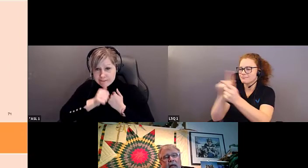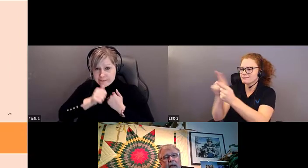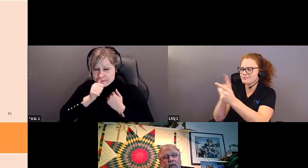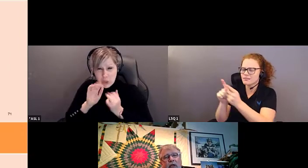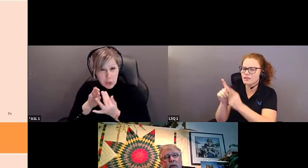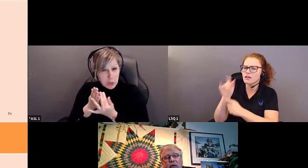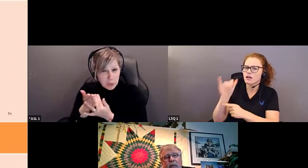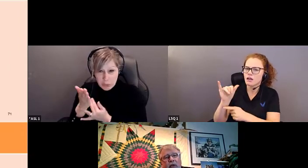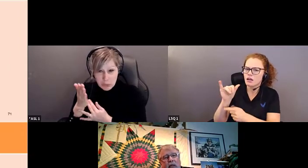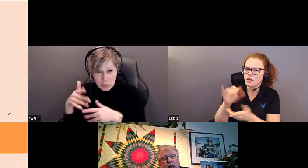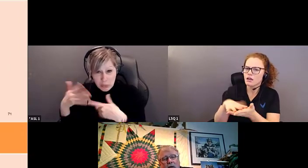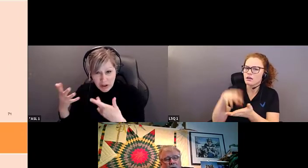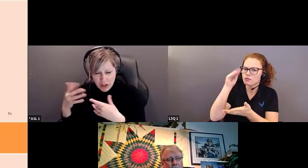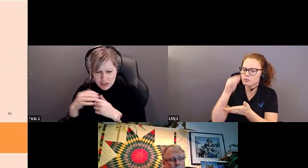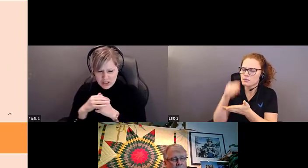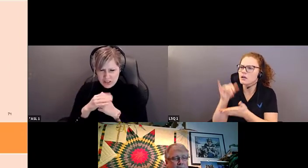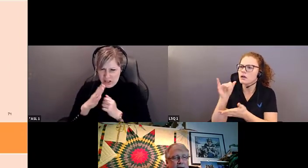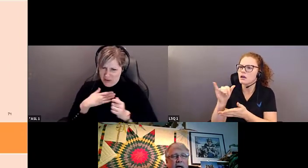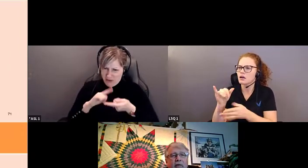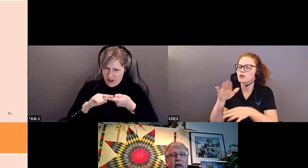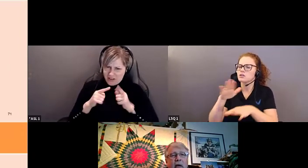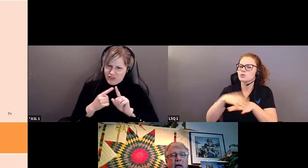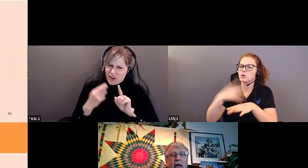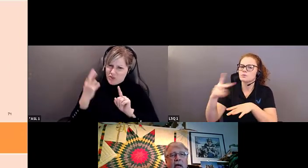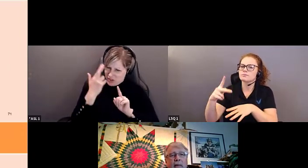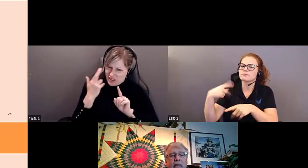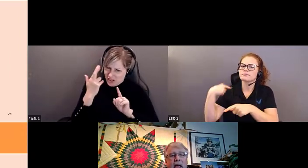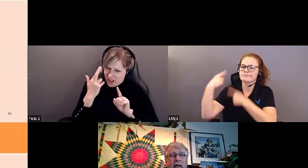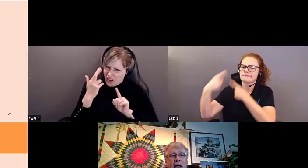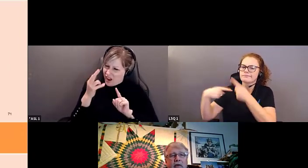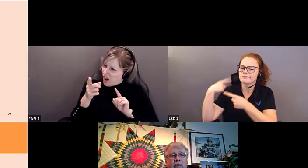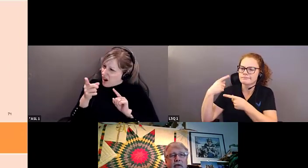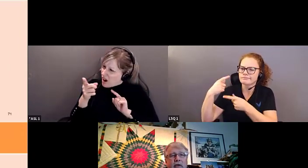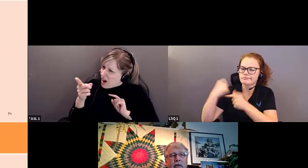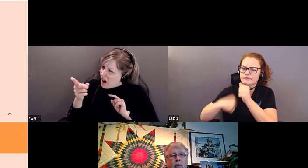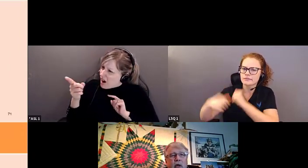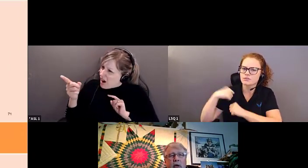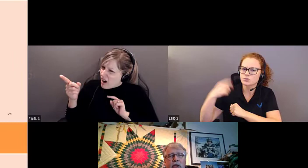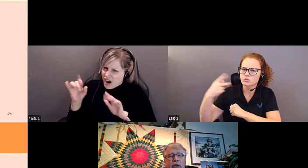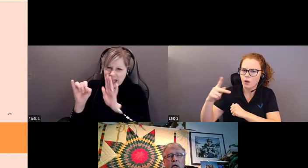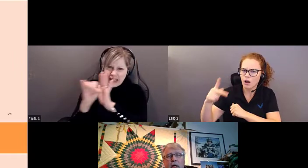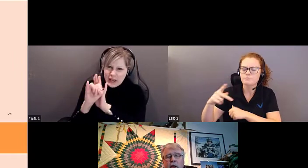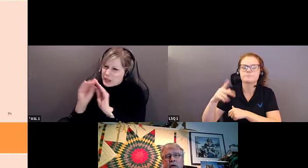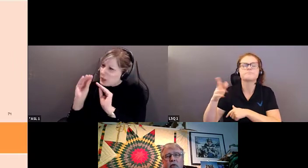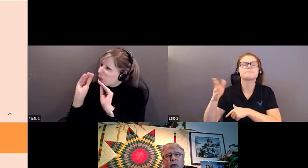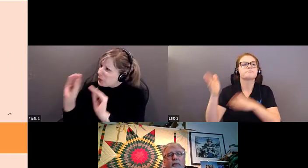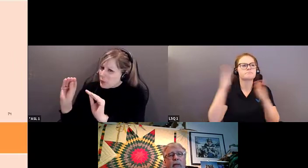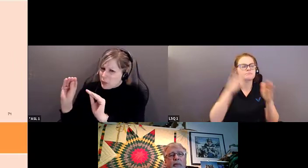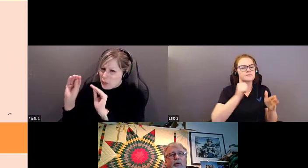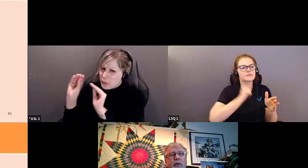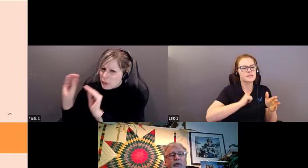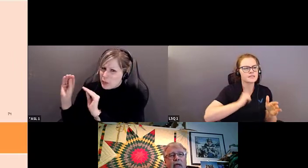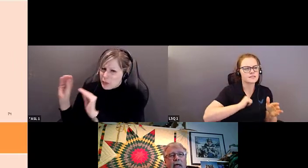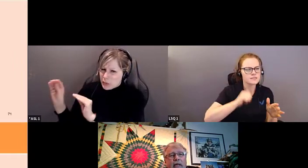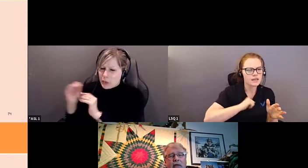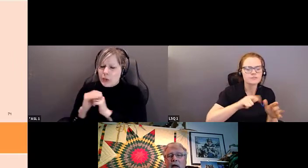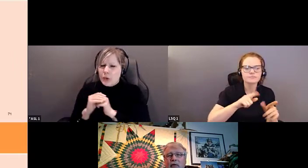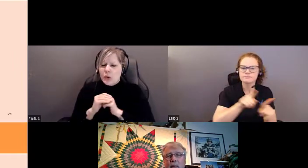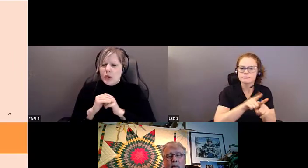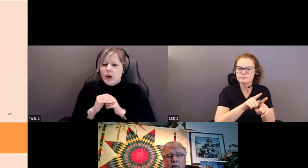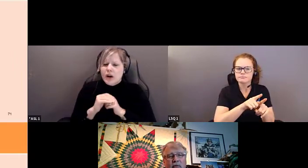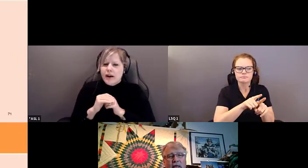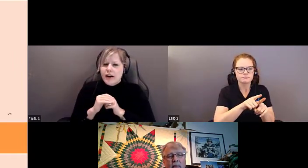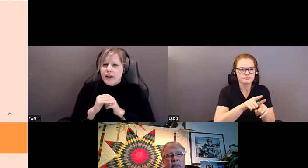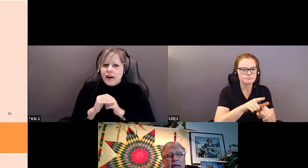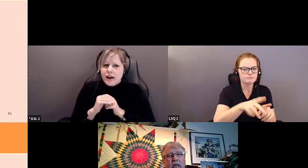of identities she was able to recognize. And as she shared this with people, she was saying it's not